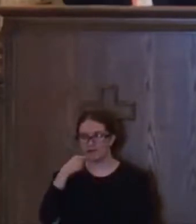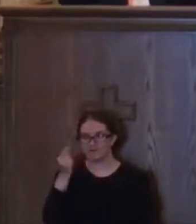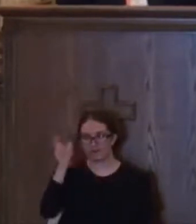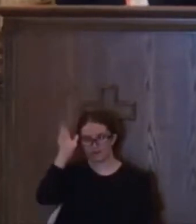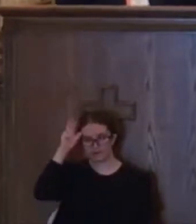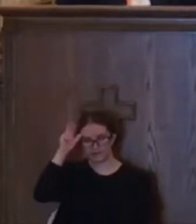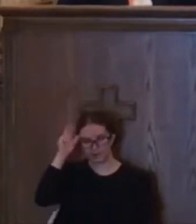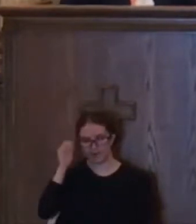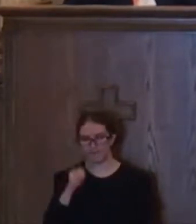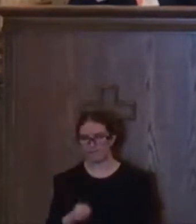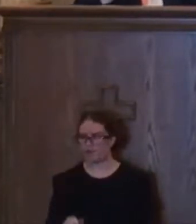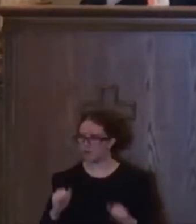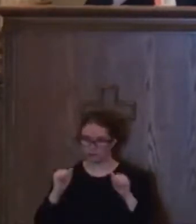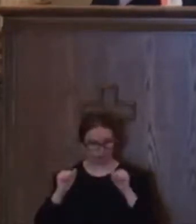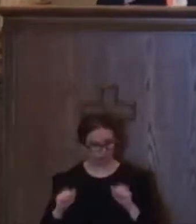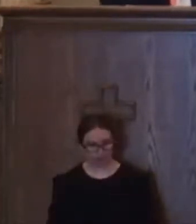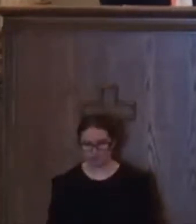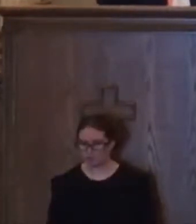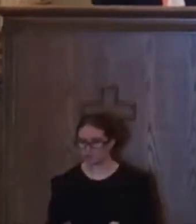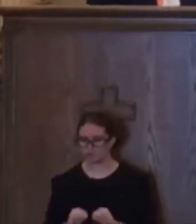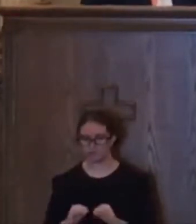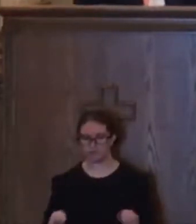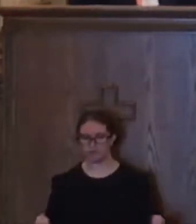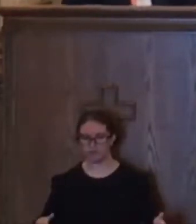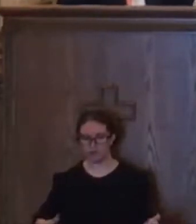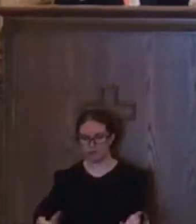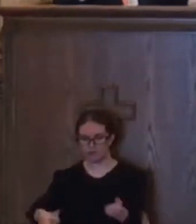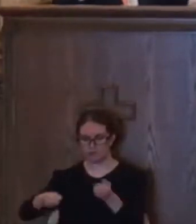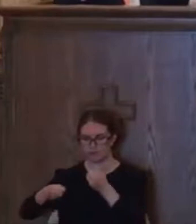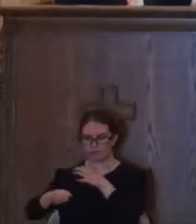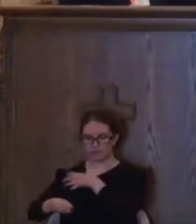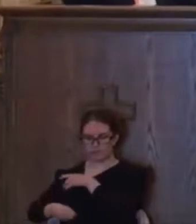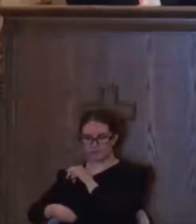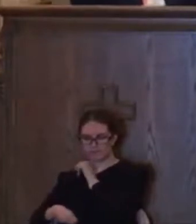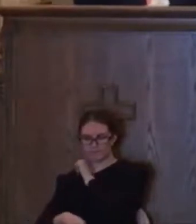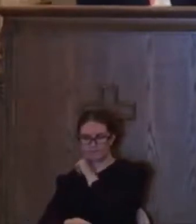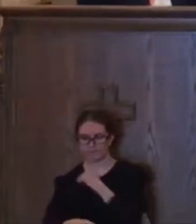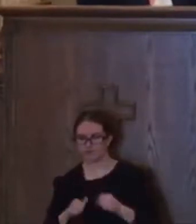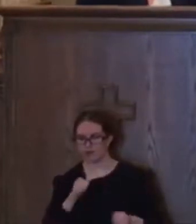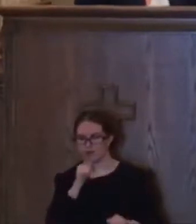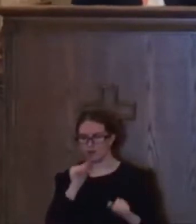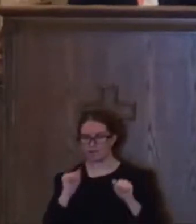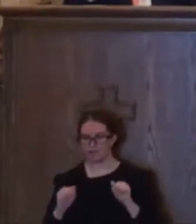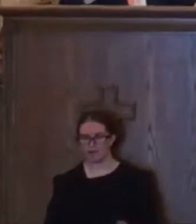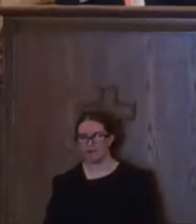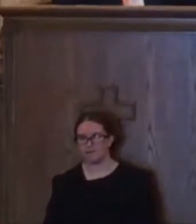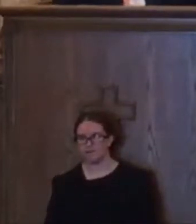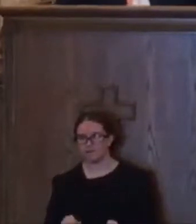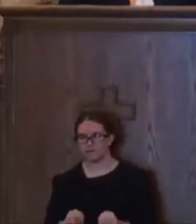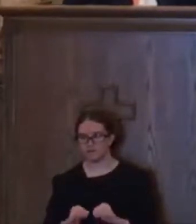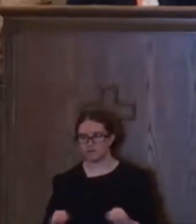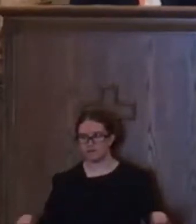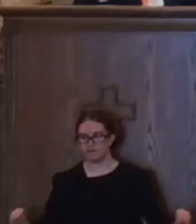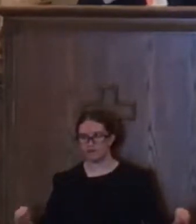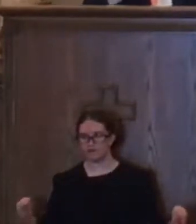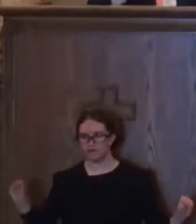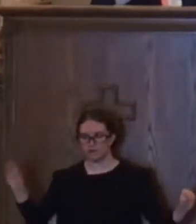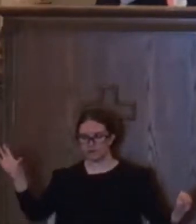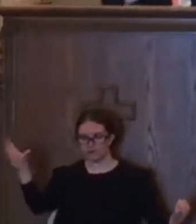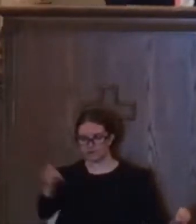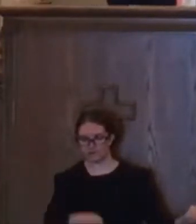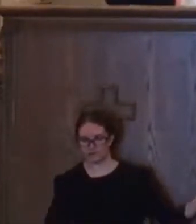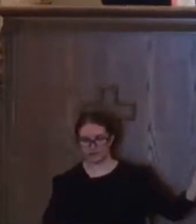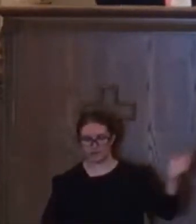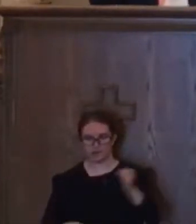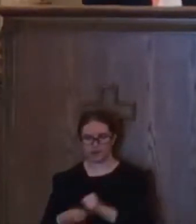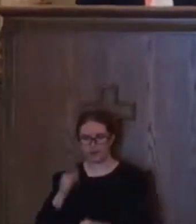that he's not going to be able to do anything to pull us away. He's not going to be able to do anything to tear us down.